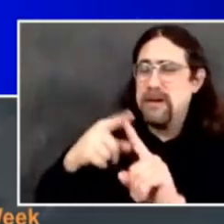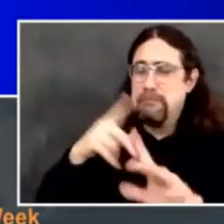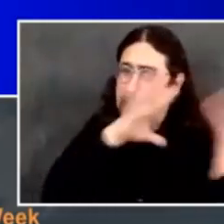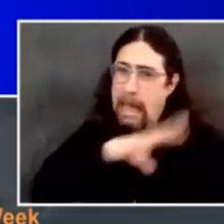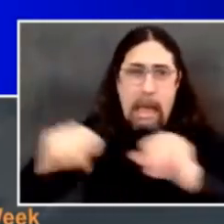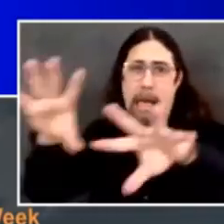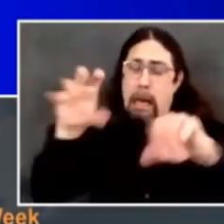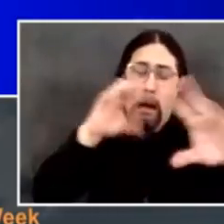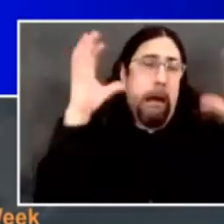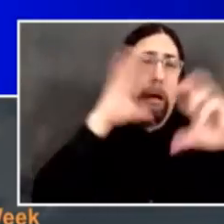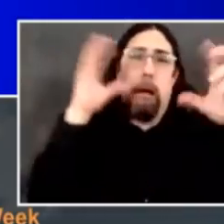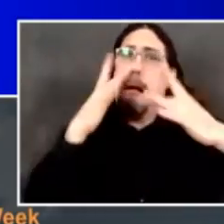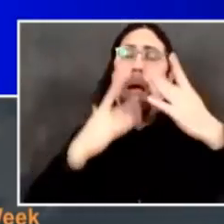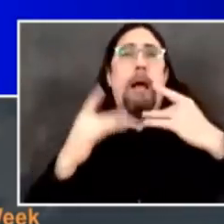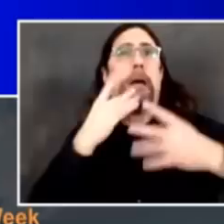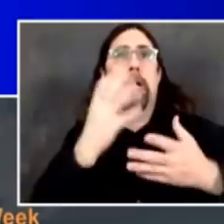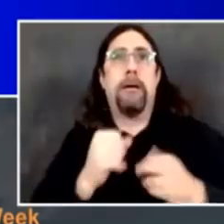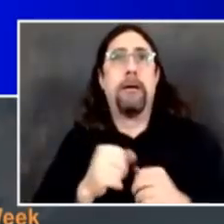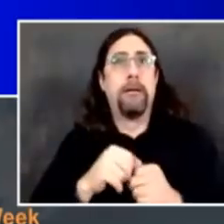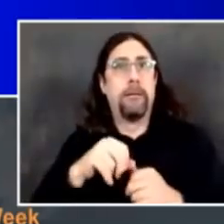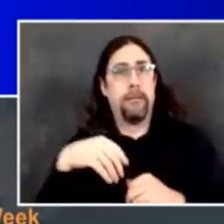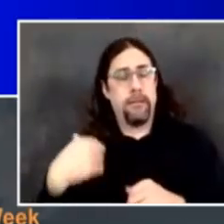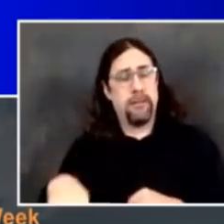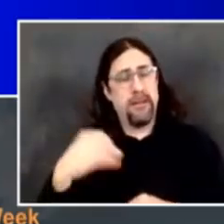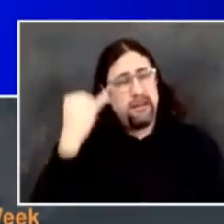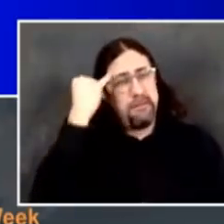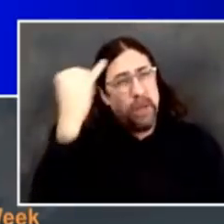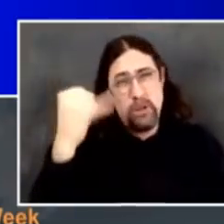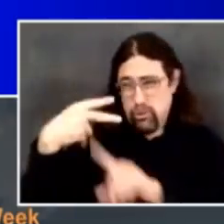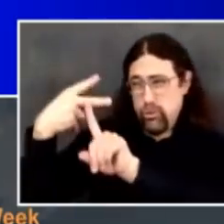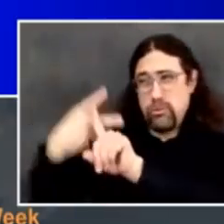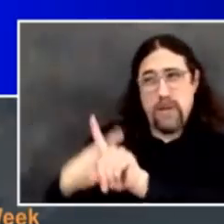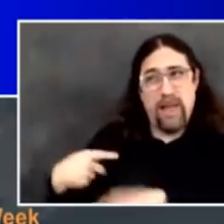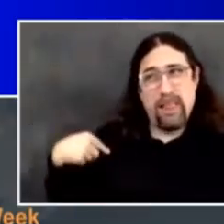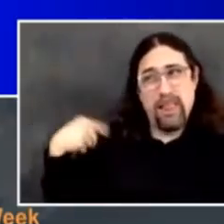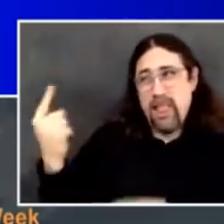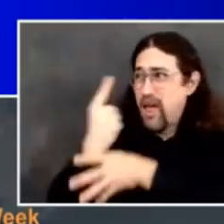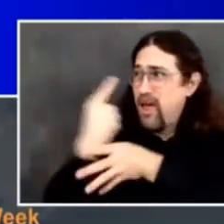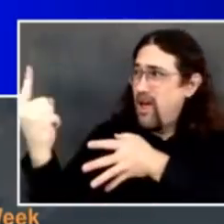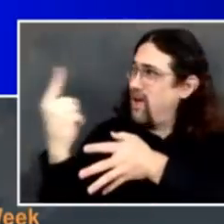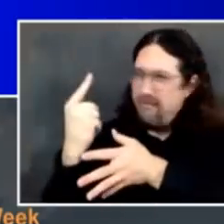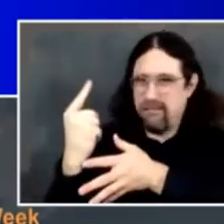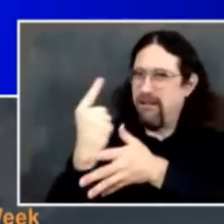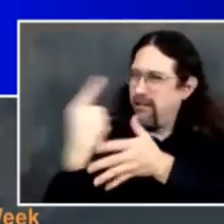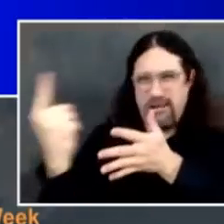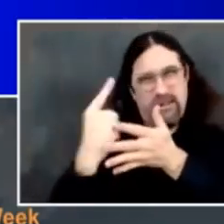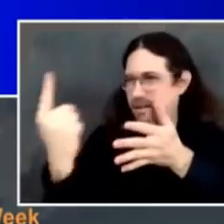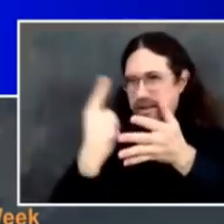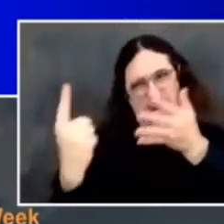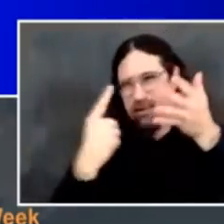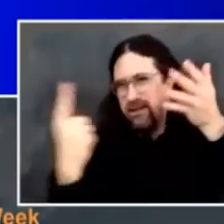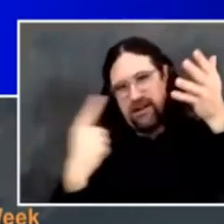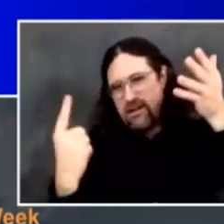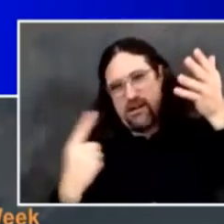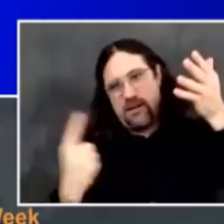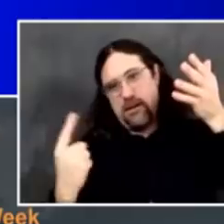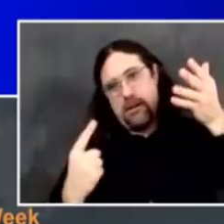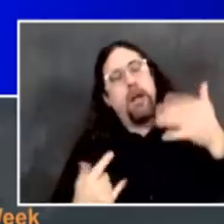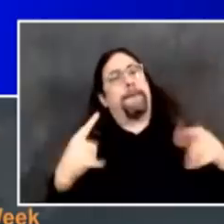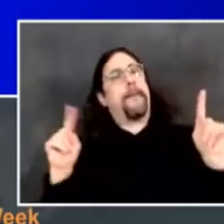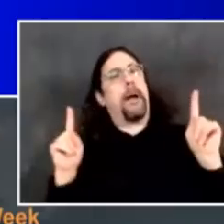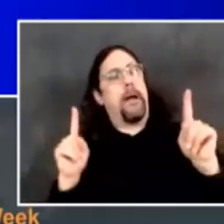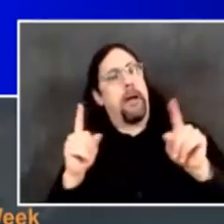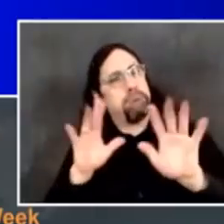of months that we've been able to say we have a solid week ahead of everything. And it's sobering to remember